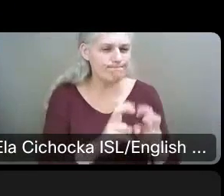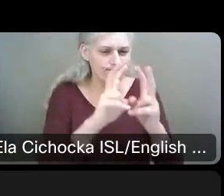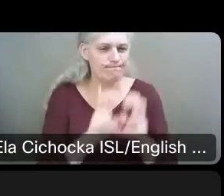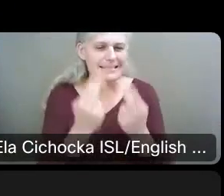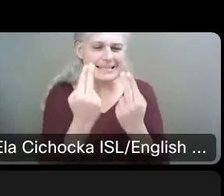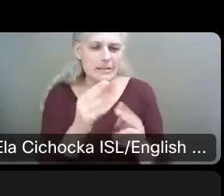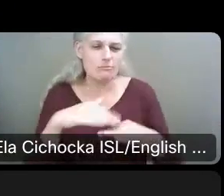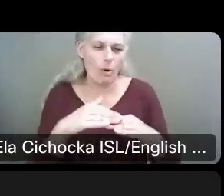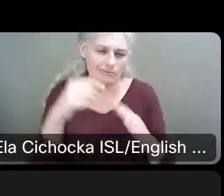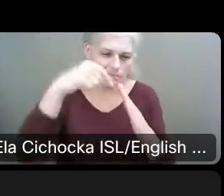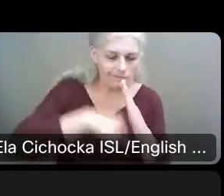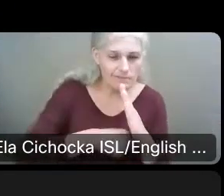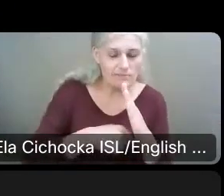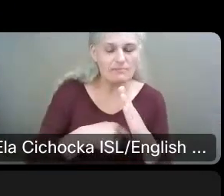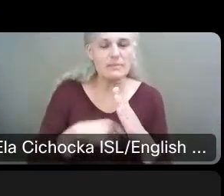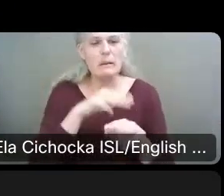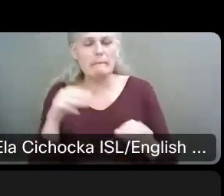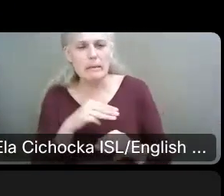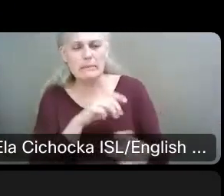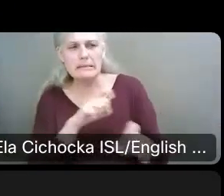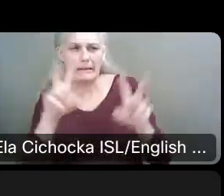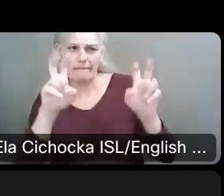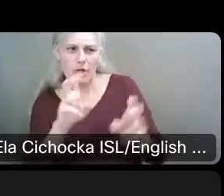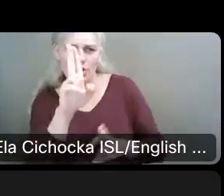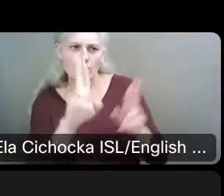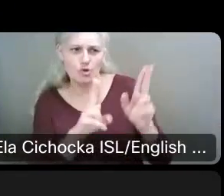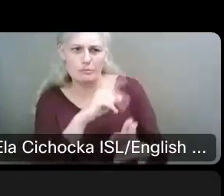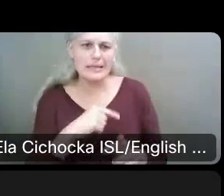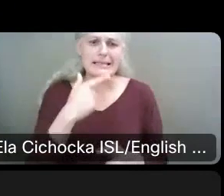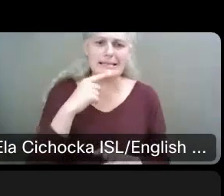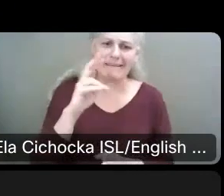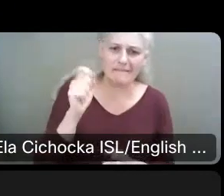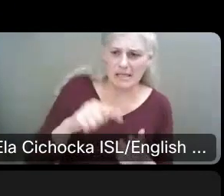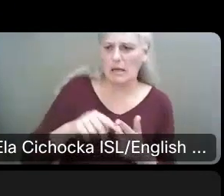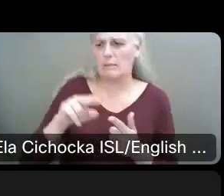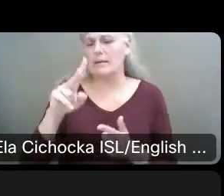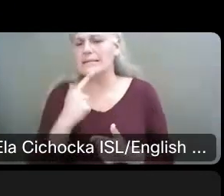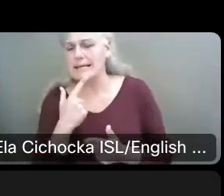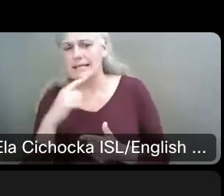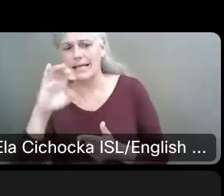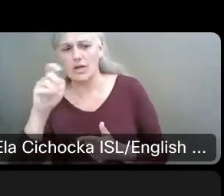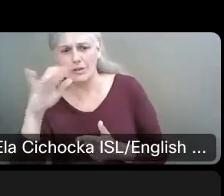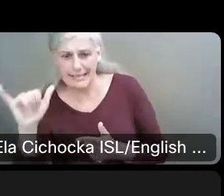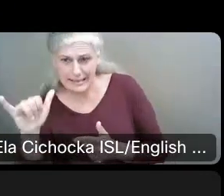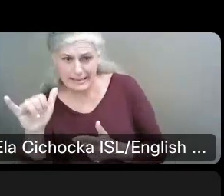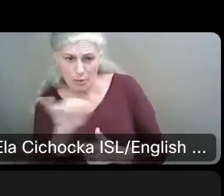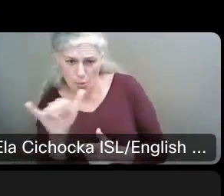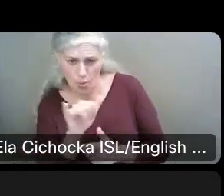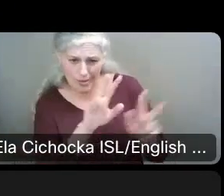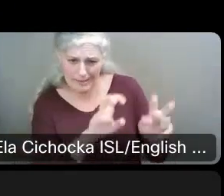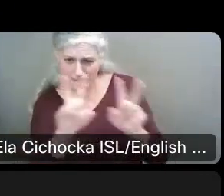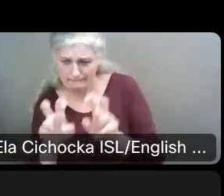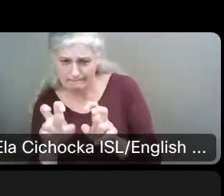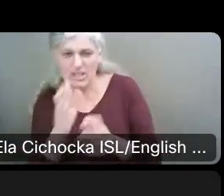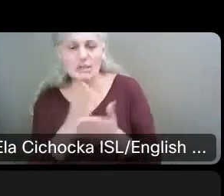people are toying with the phrase, you know, should it be called second victim? Should it be called second casualty? Some people don't like